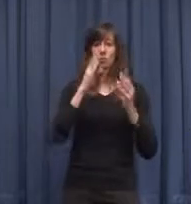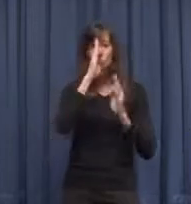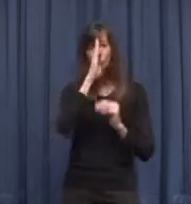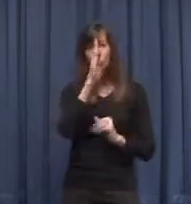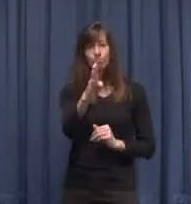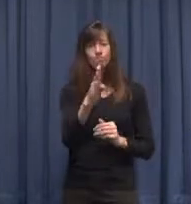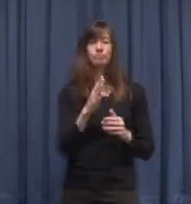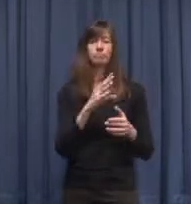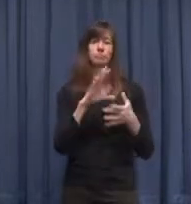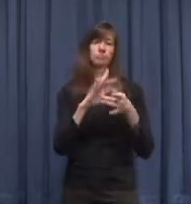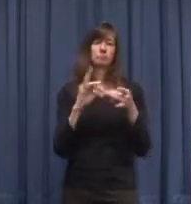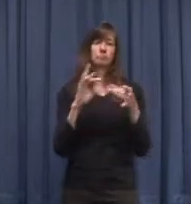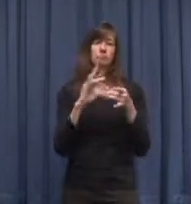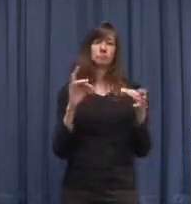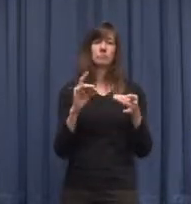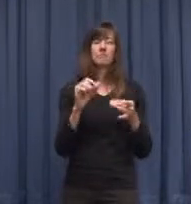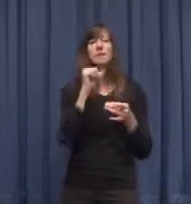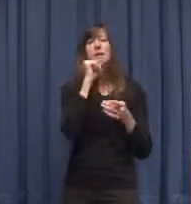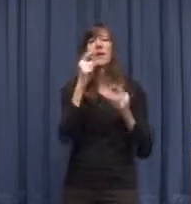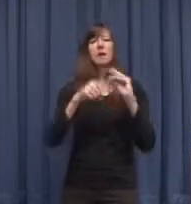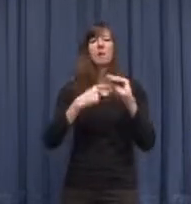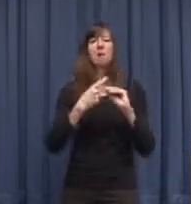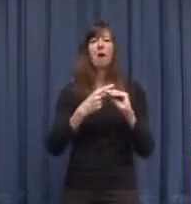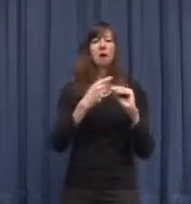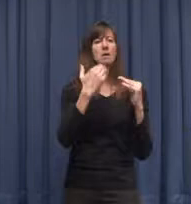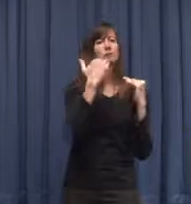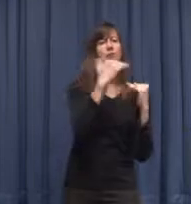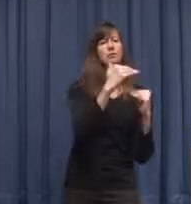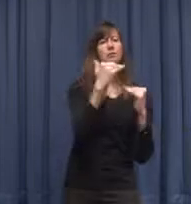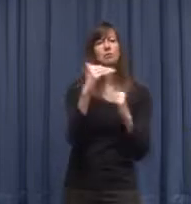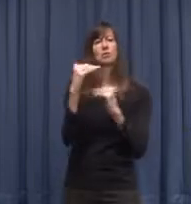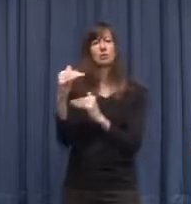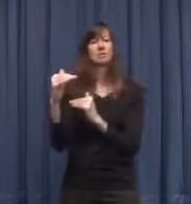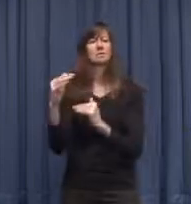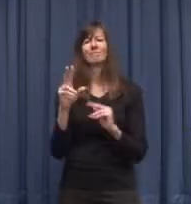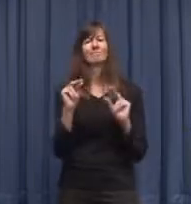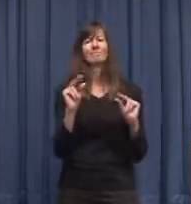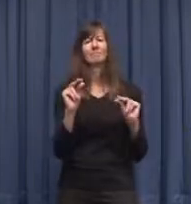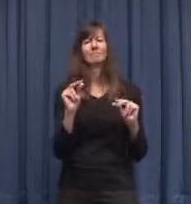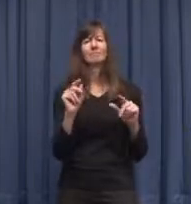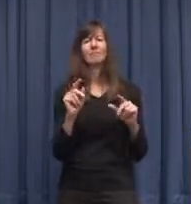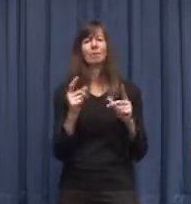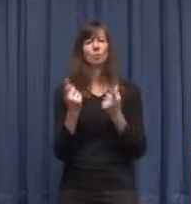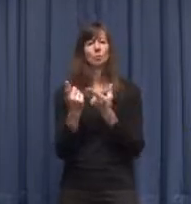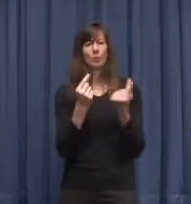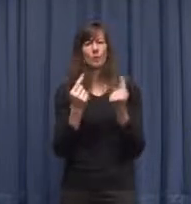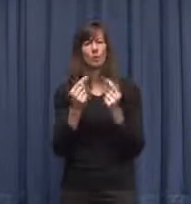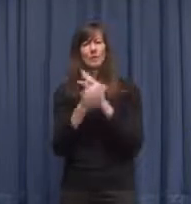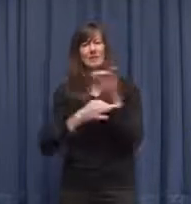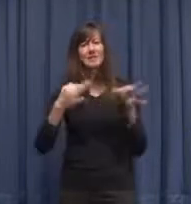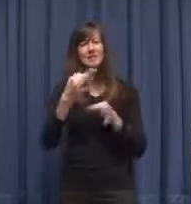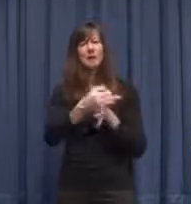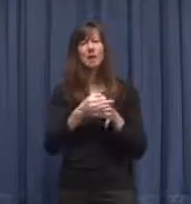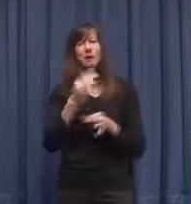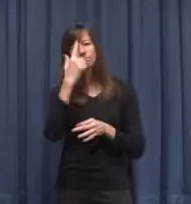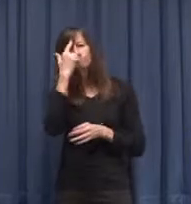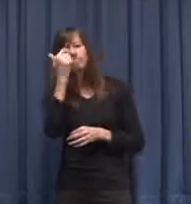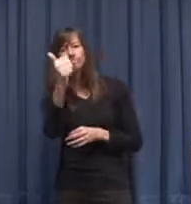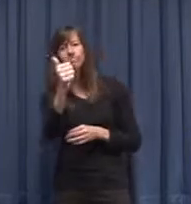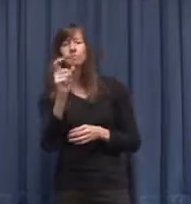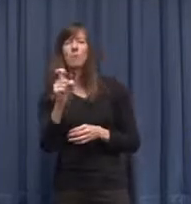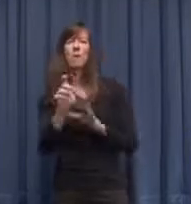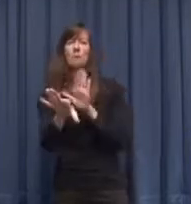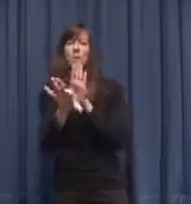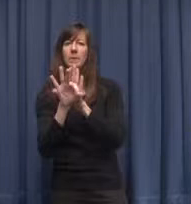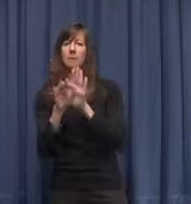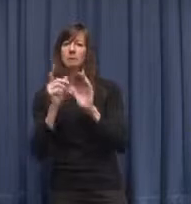it's not about restricting, it's about us choosing to do the right things. And to help us frame that, I want